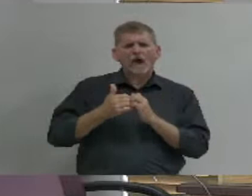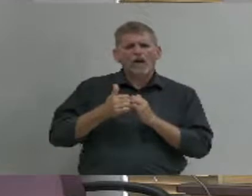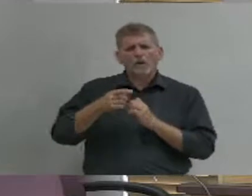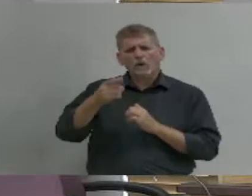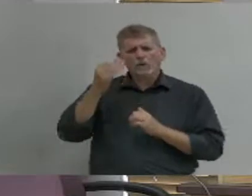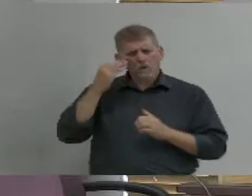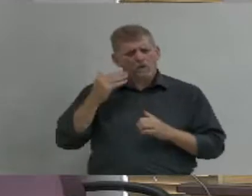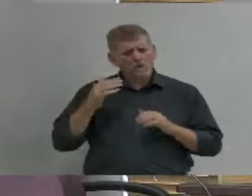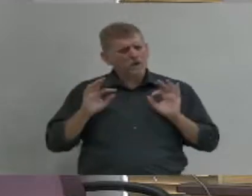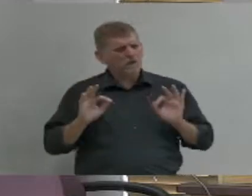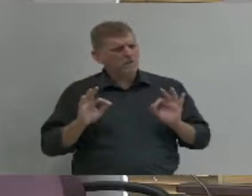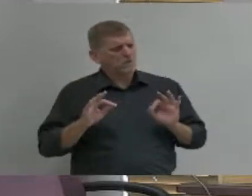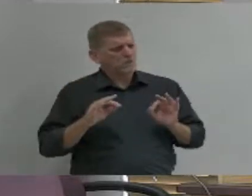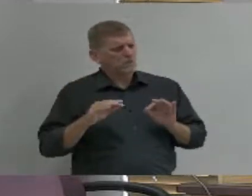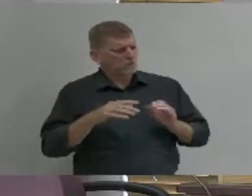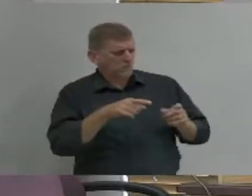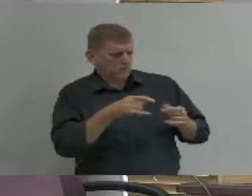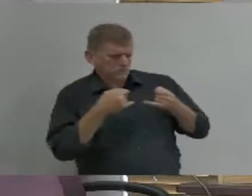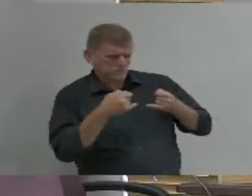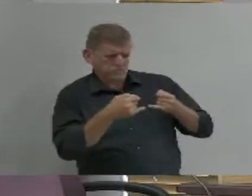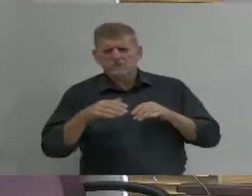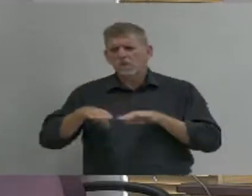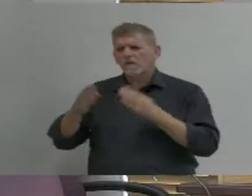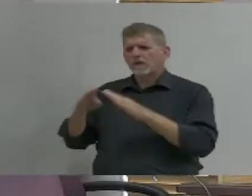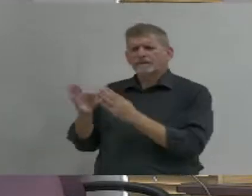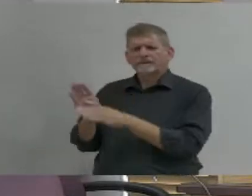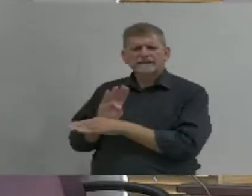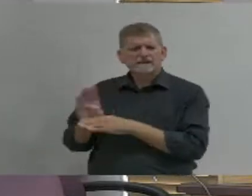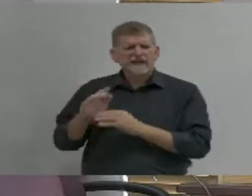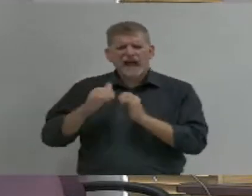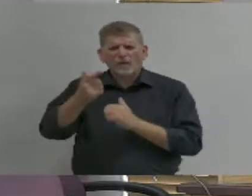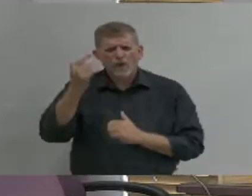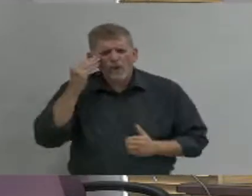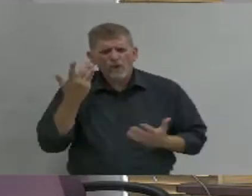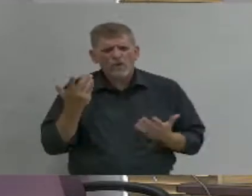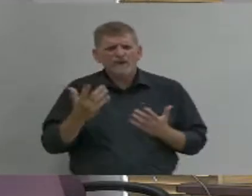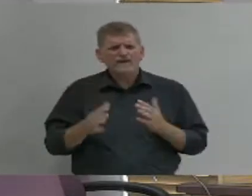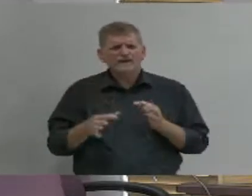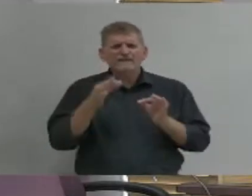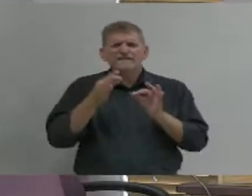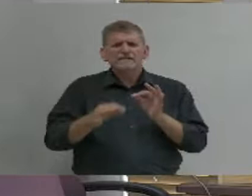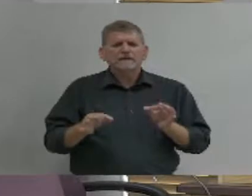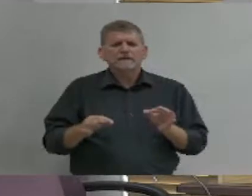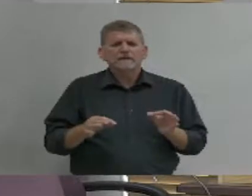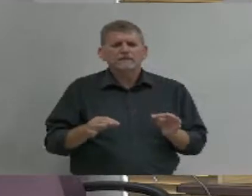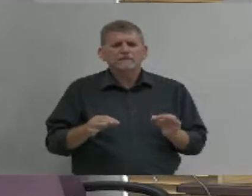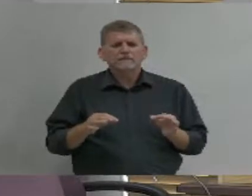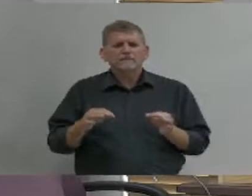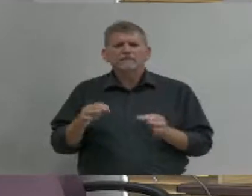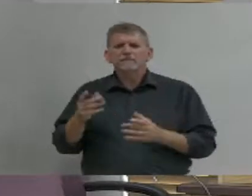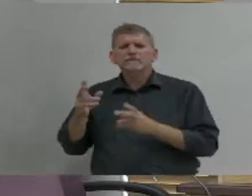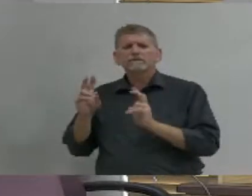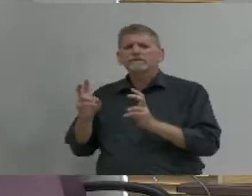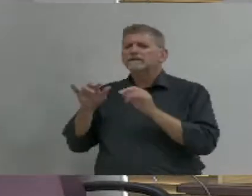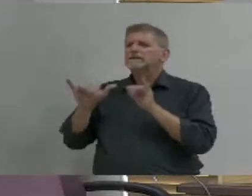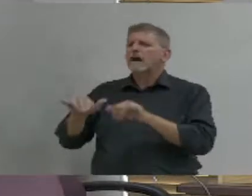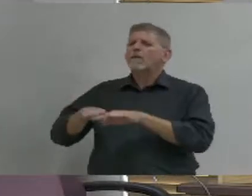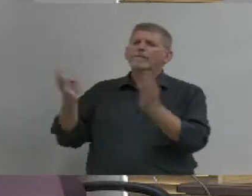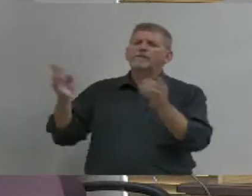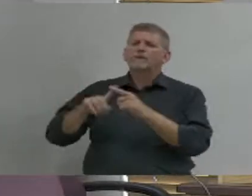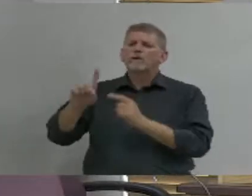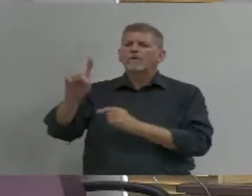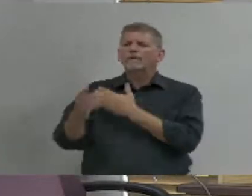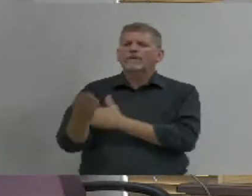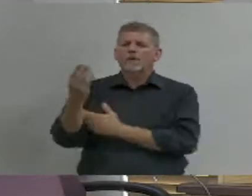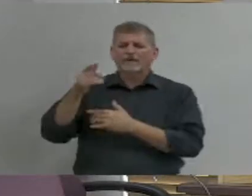a.m. or before we go to a lifting of the occupancy restrictions? And again, this is driven by the importance. We are